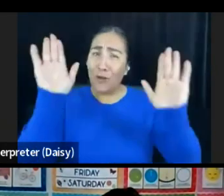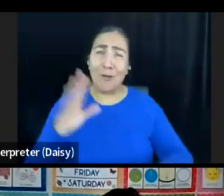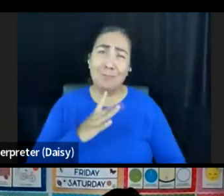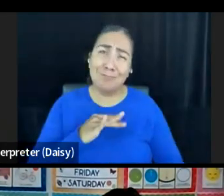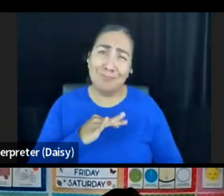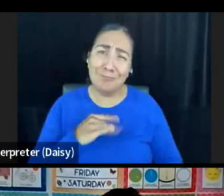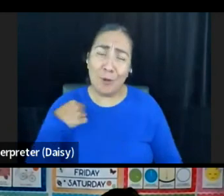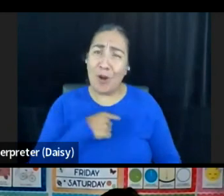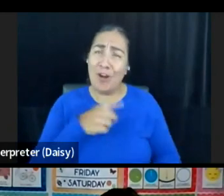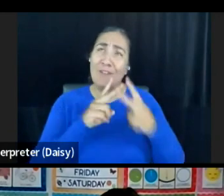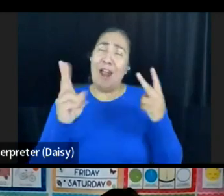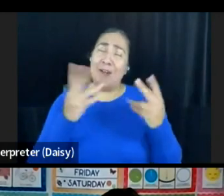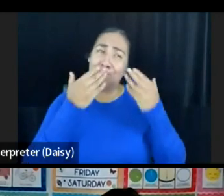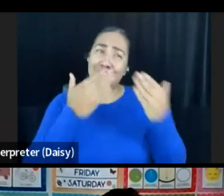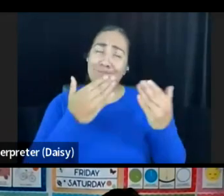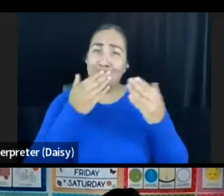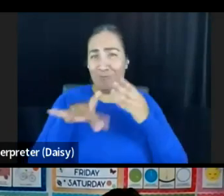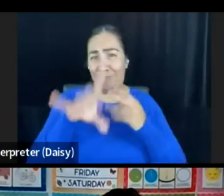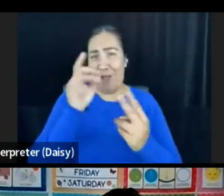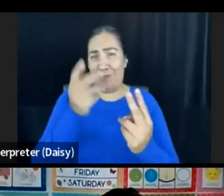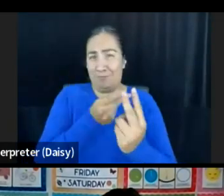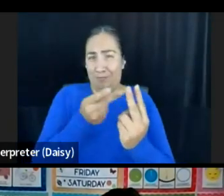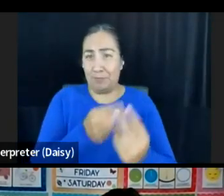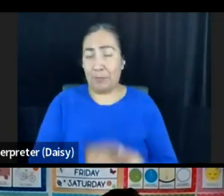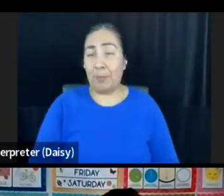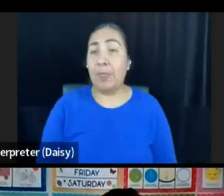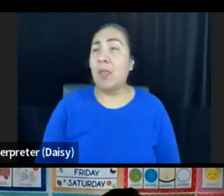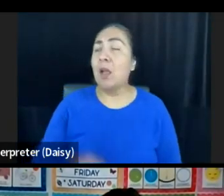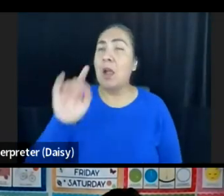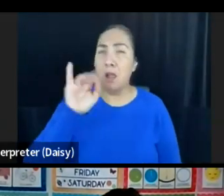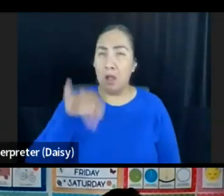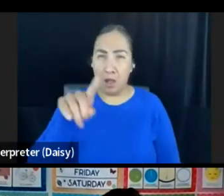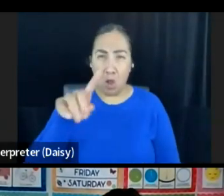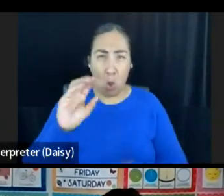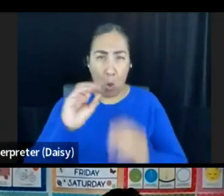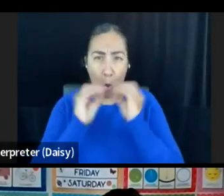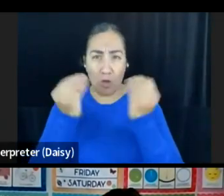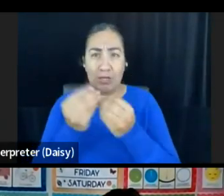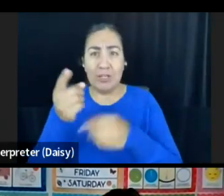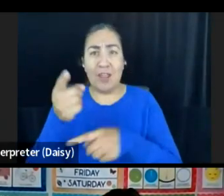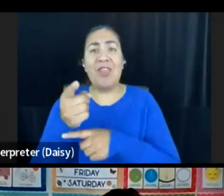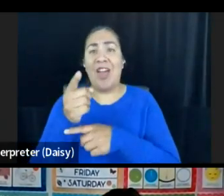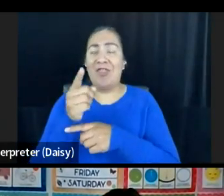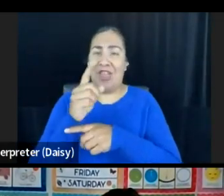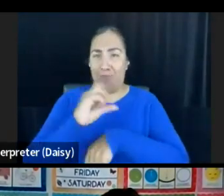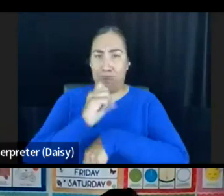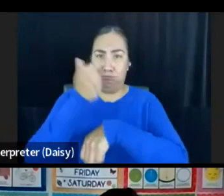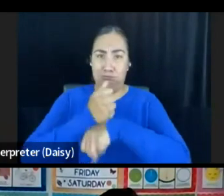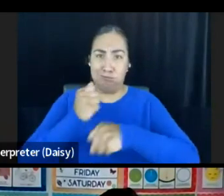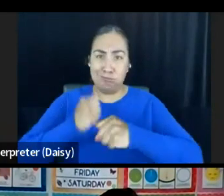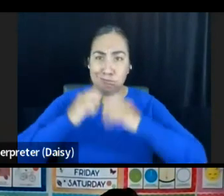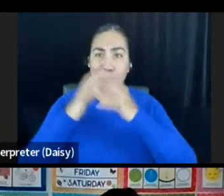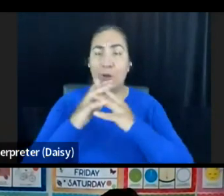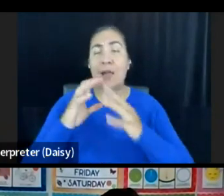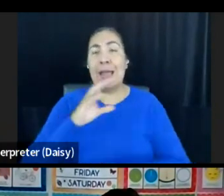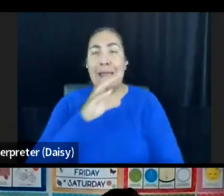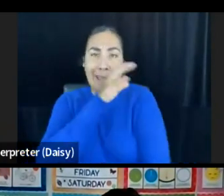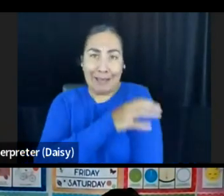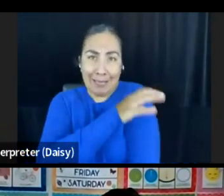them. So yeah. And the organization that they funded, Clinicians of the Diaspora,